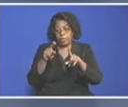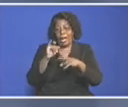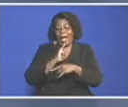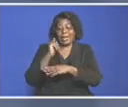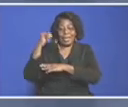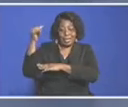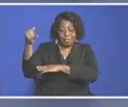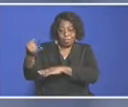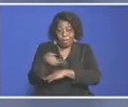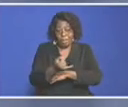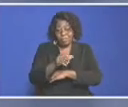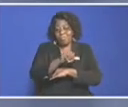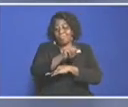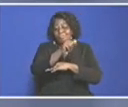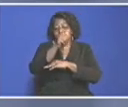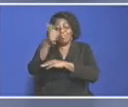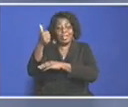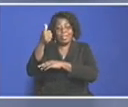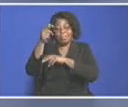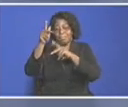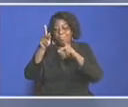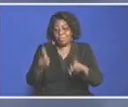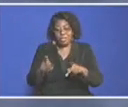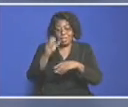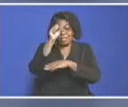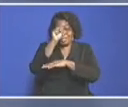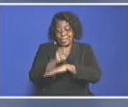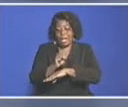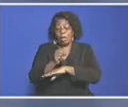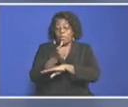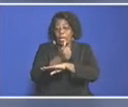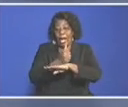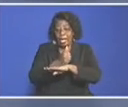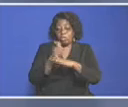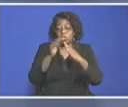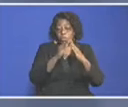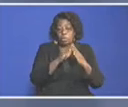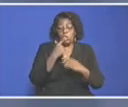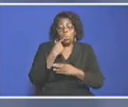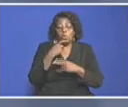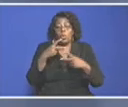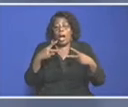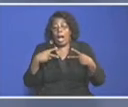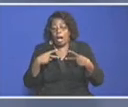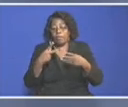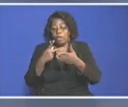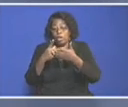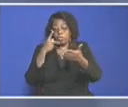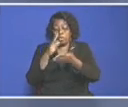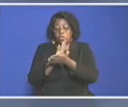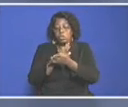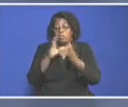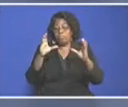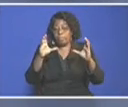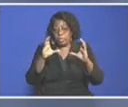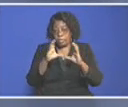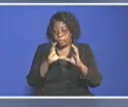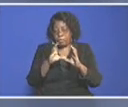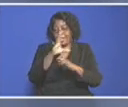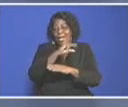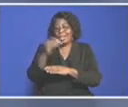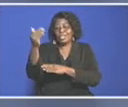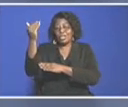invite anyone within the South Andres community who has preschool certification or